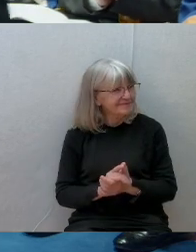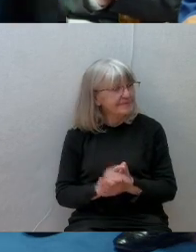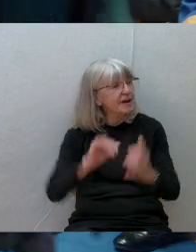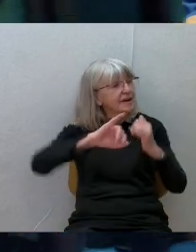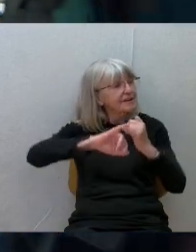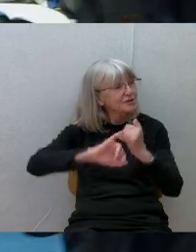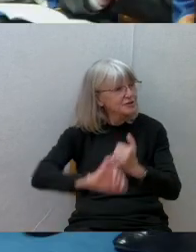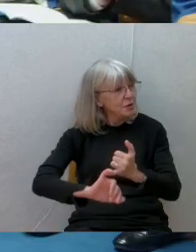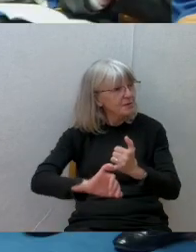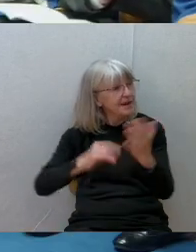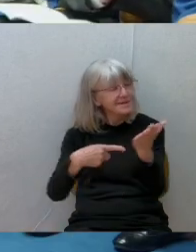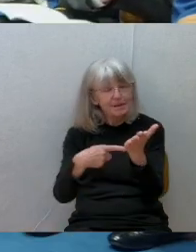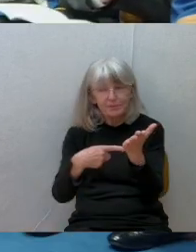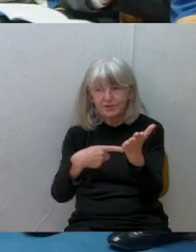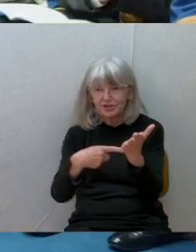Sobia Tabish.